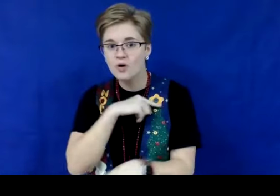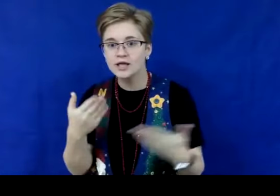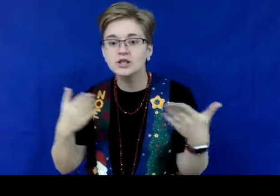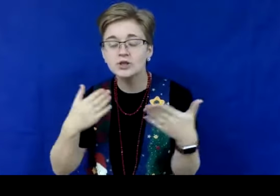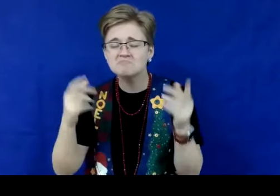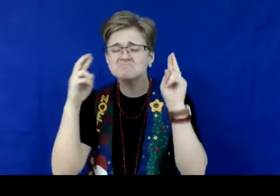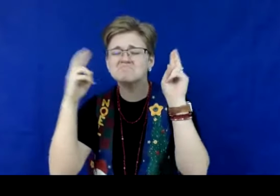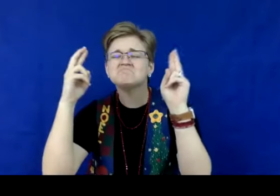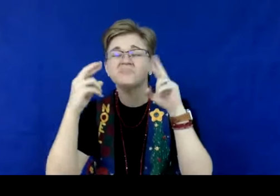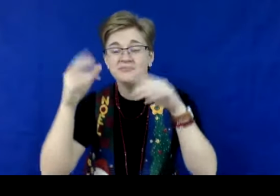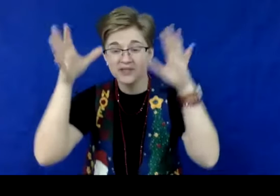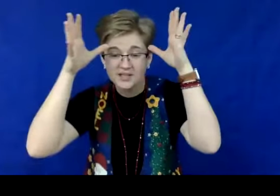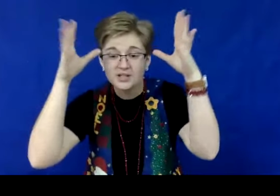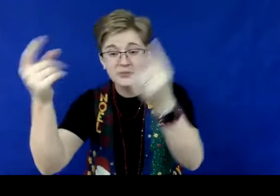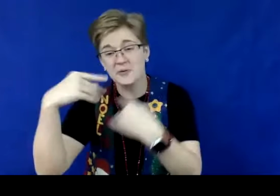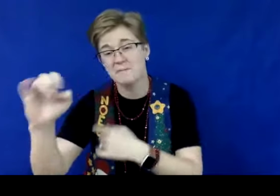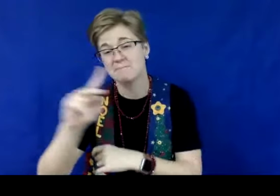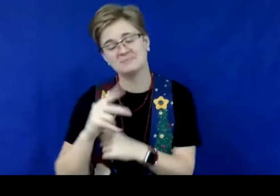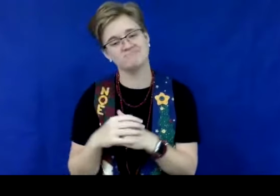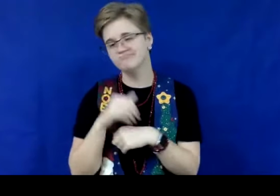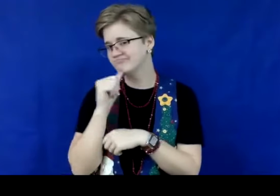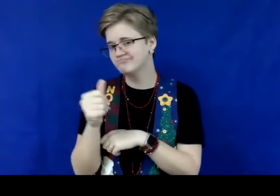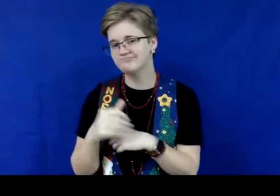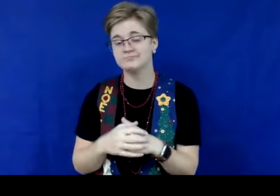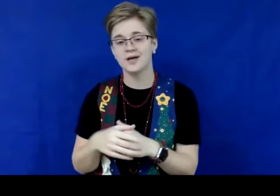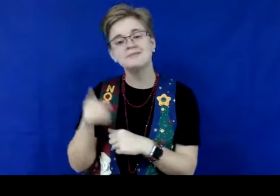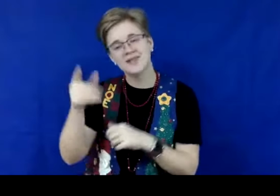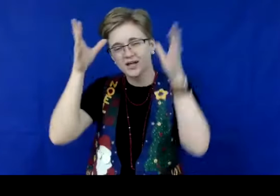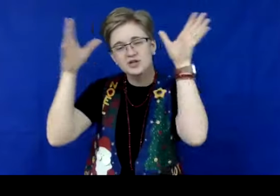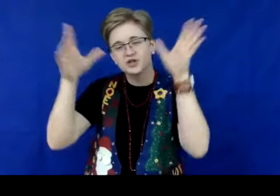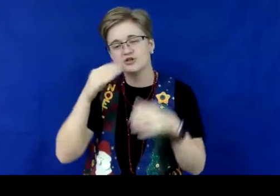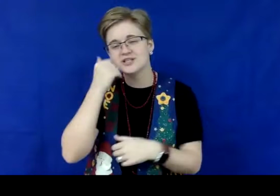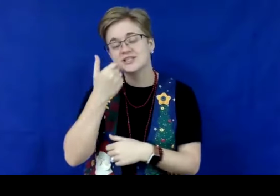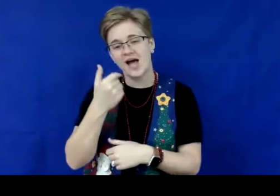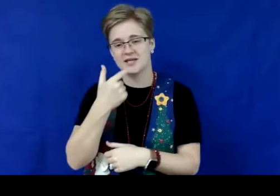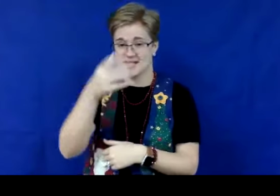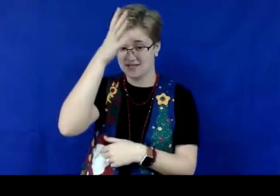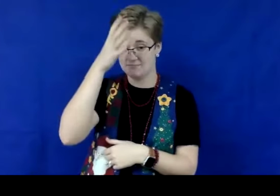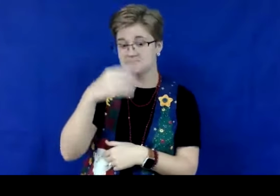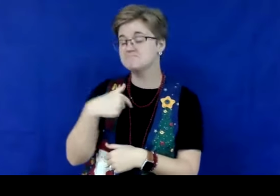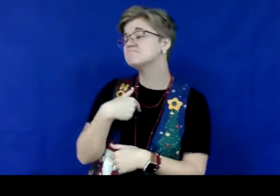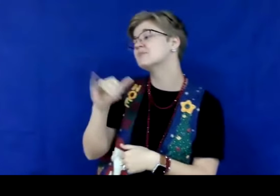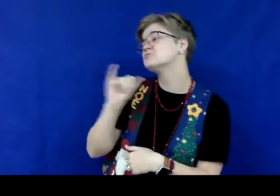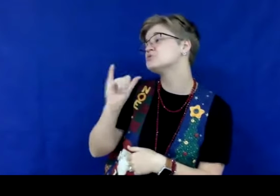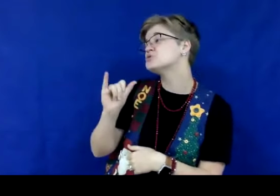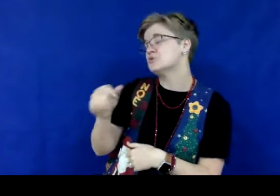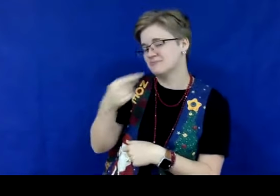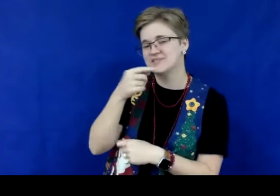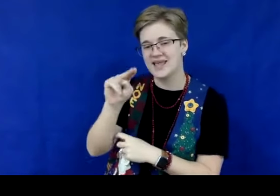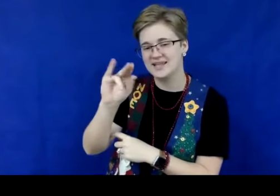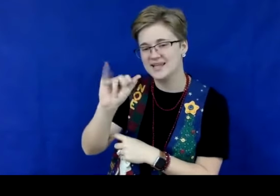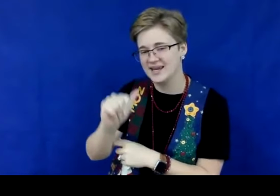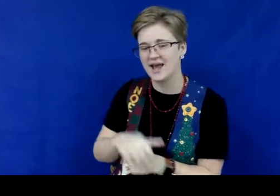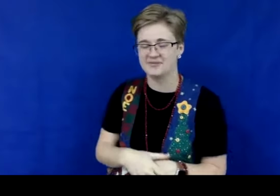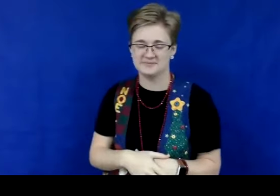back. But it doesn't. "It's shy," Dad says. "I'm shy too," Nina tells him.